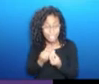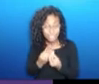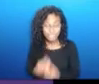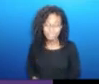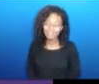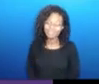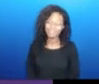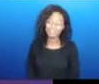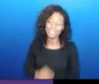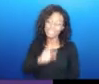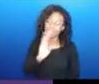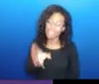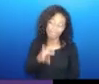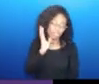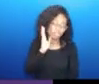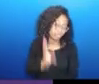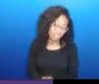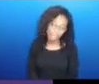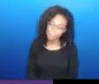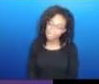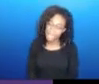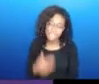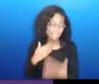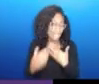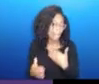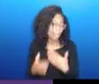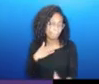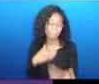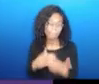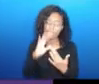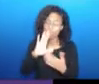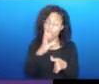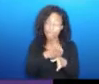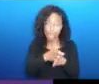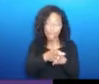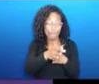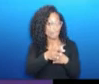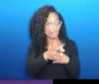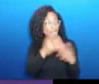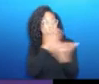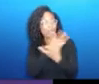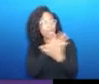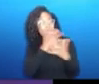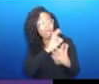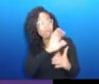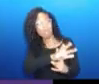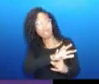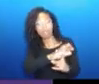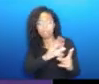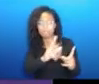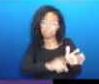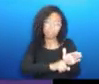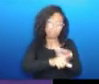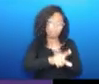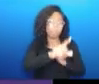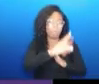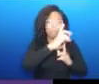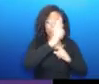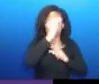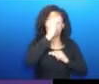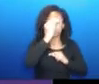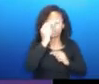Never stop. No matter how big your career gets, volunteering is a great way to grow,